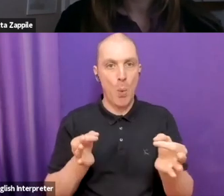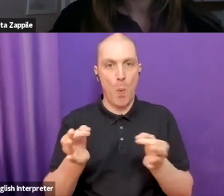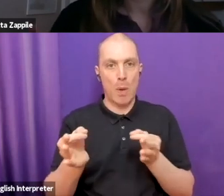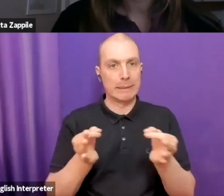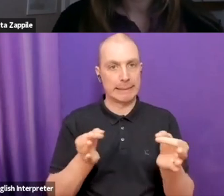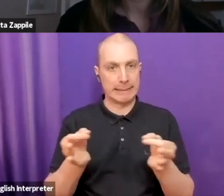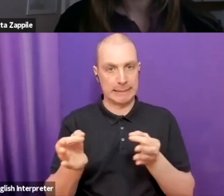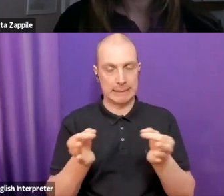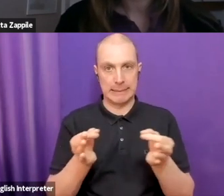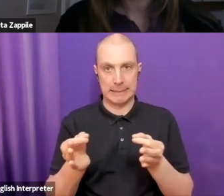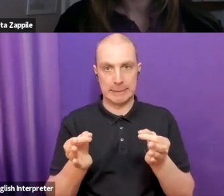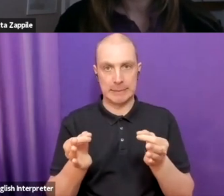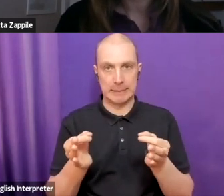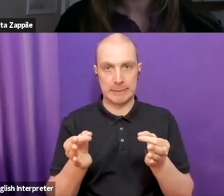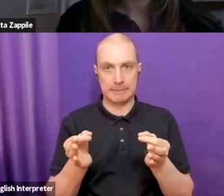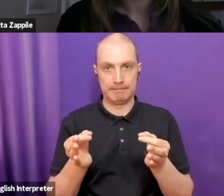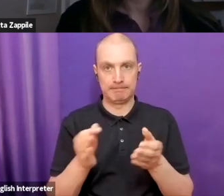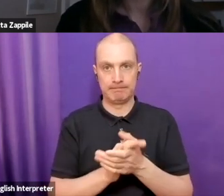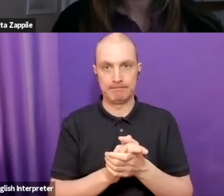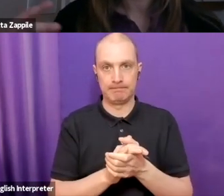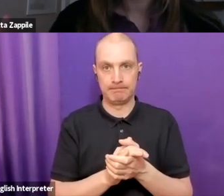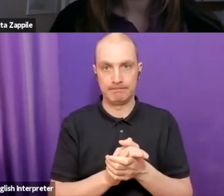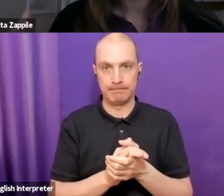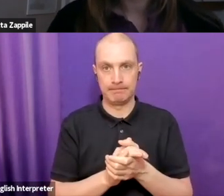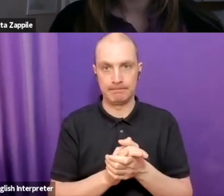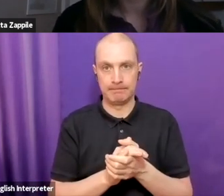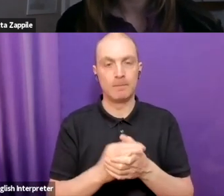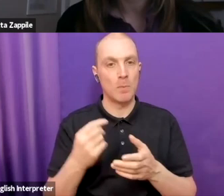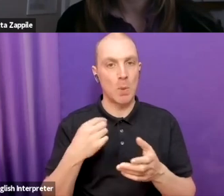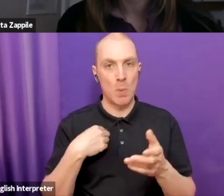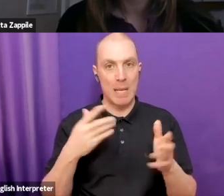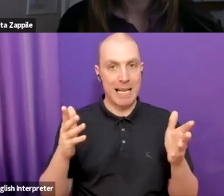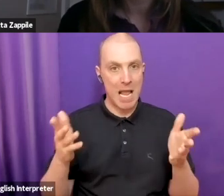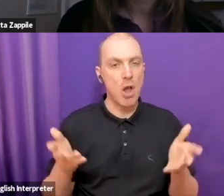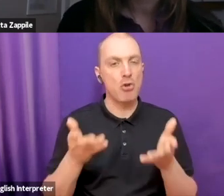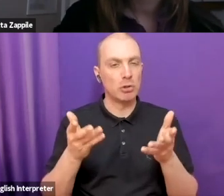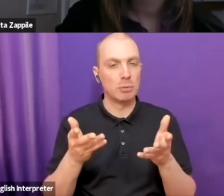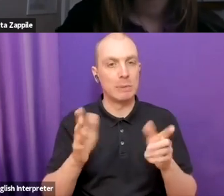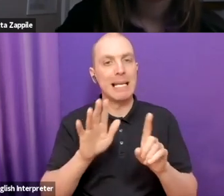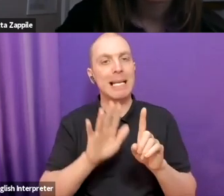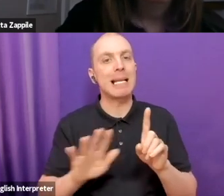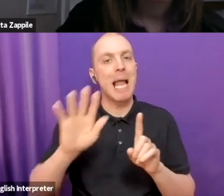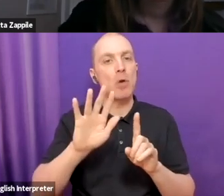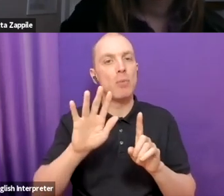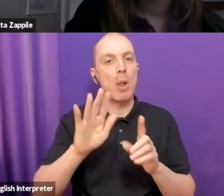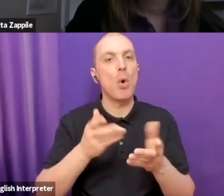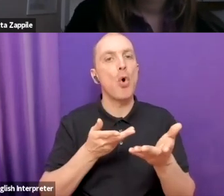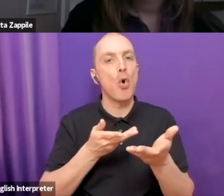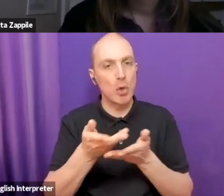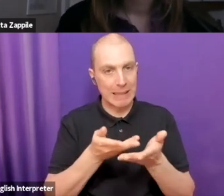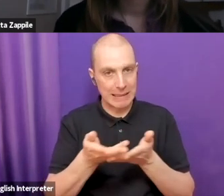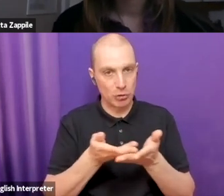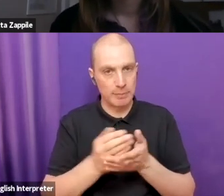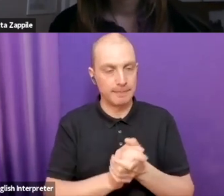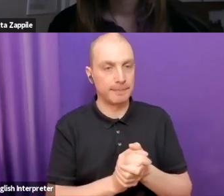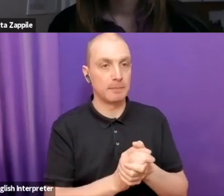period, as we said, that is made, or that it's where it's encouraged to have these national consultations. Perfect. Okay. And as I